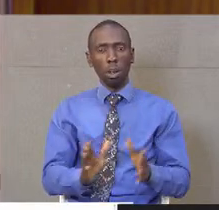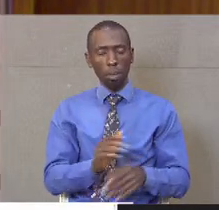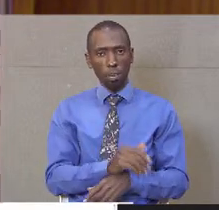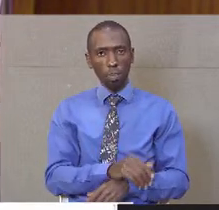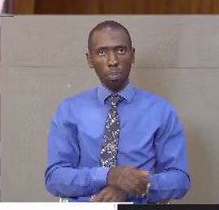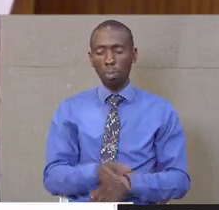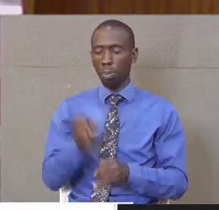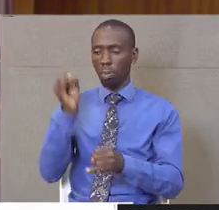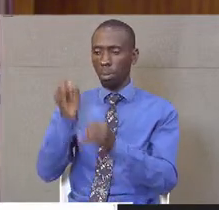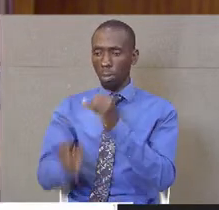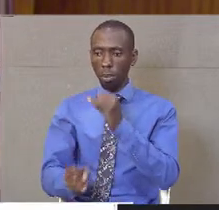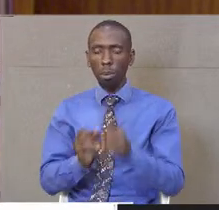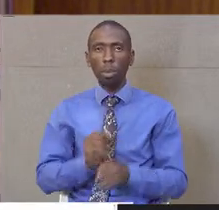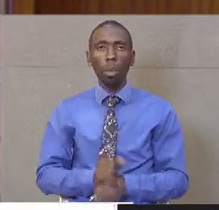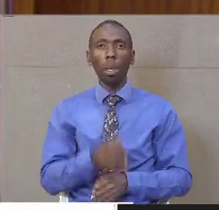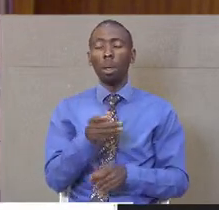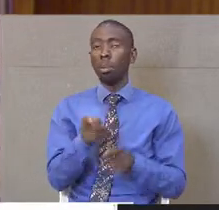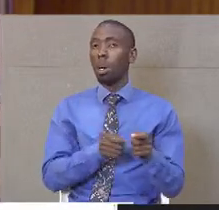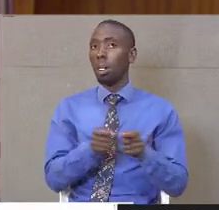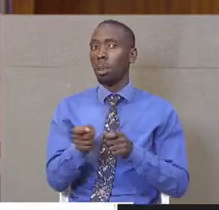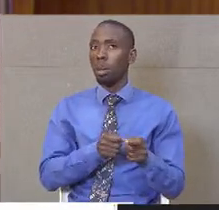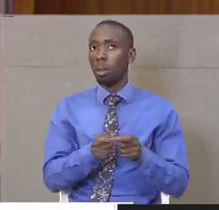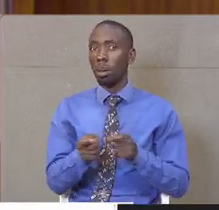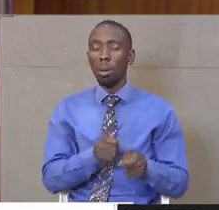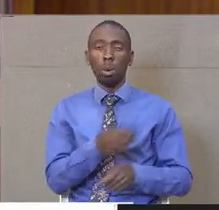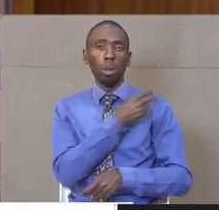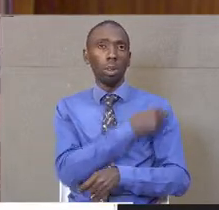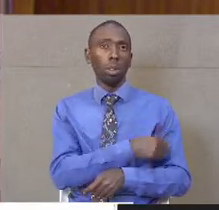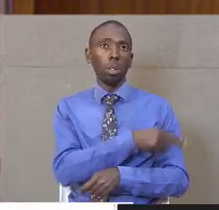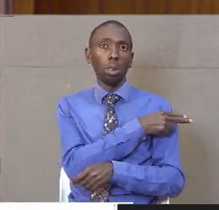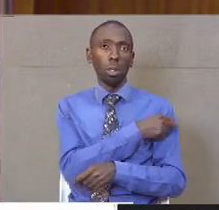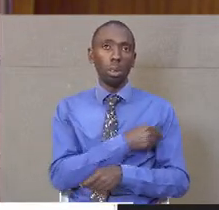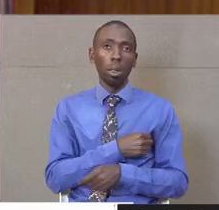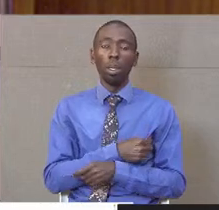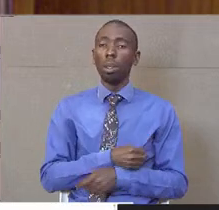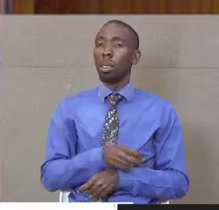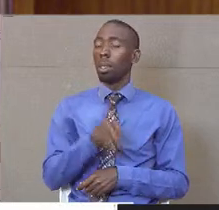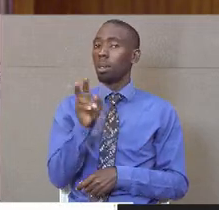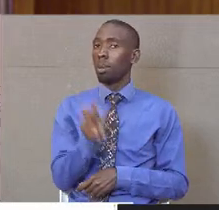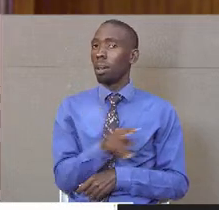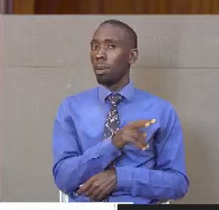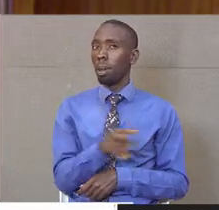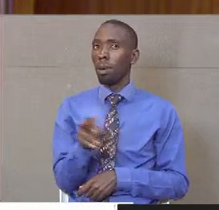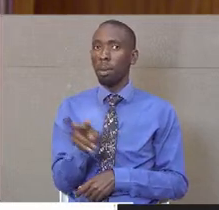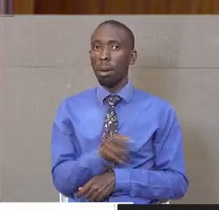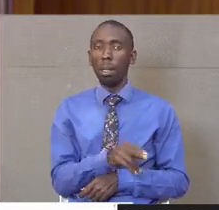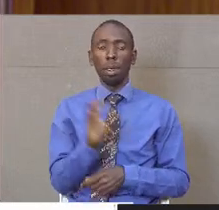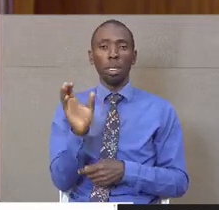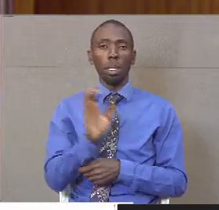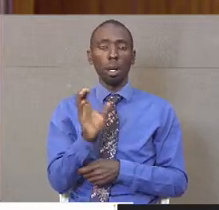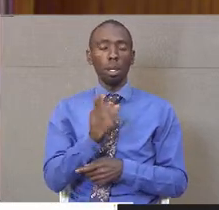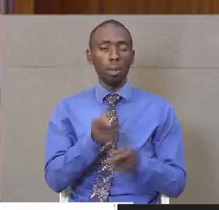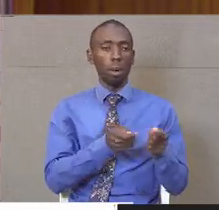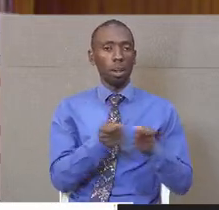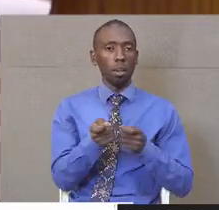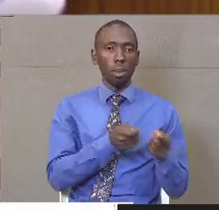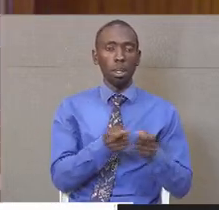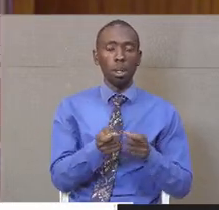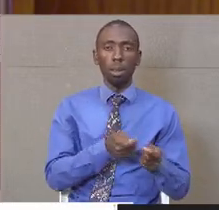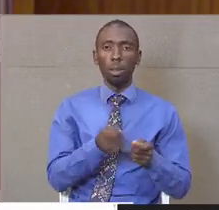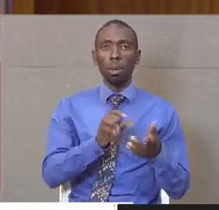Lastly, the management of hospitals is as far as case management is